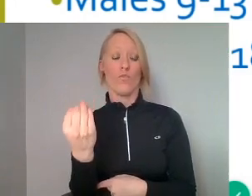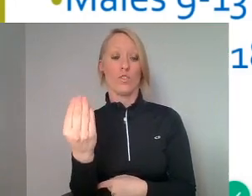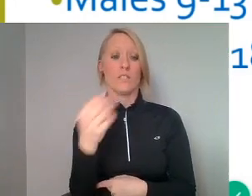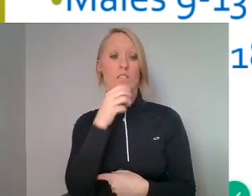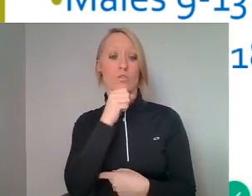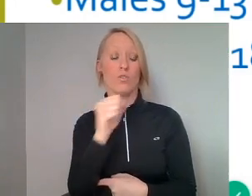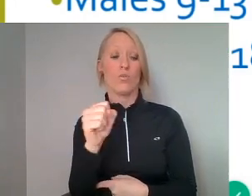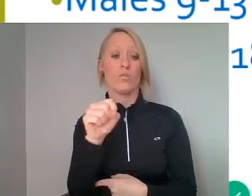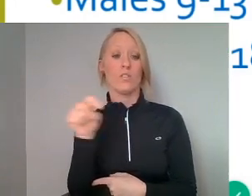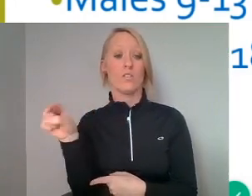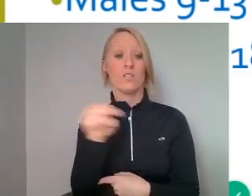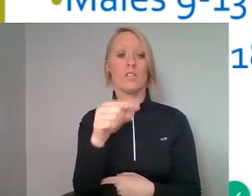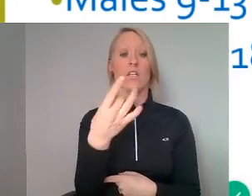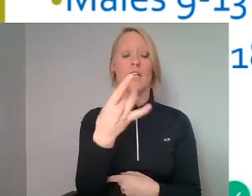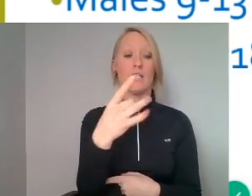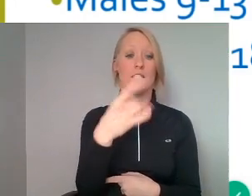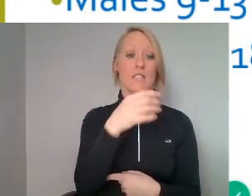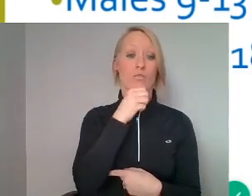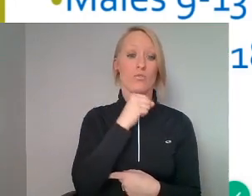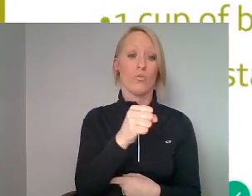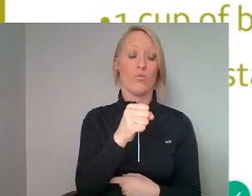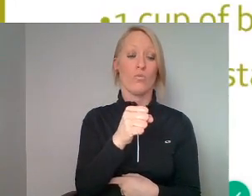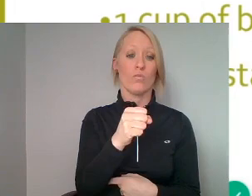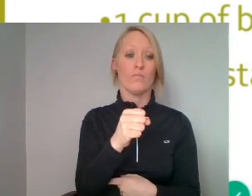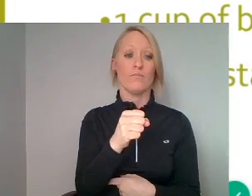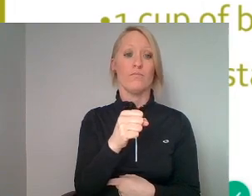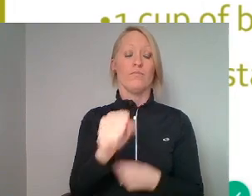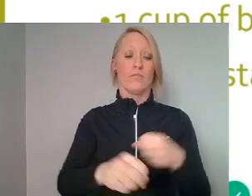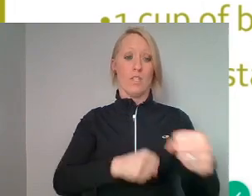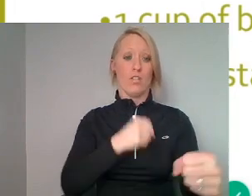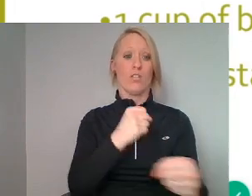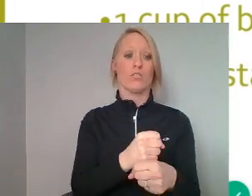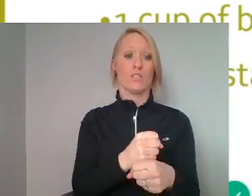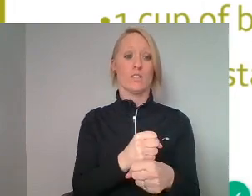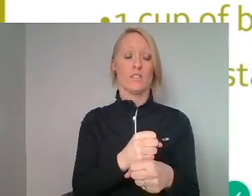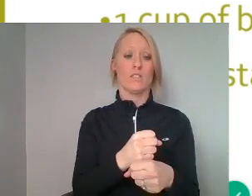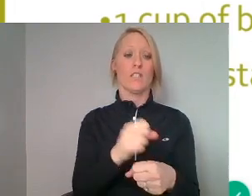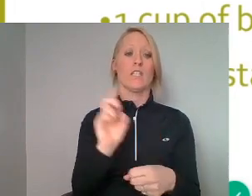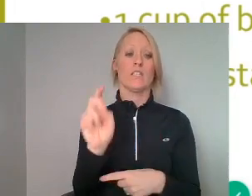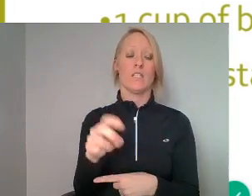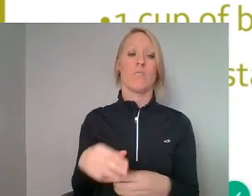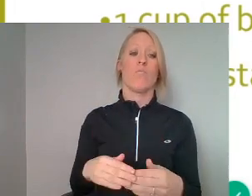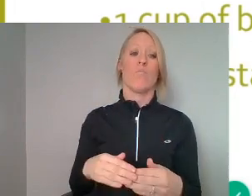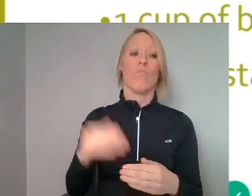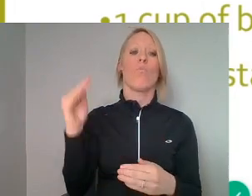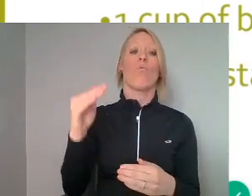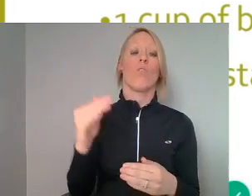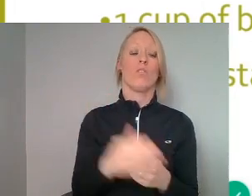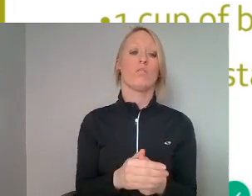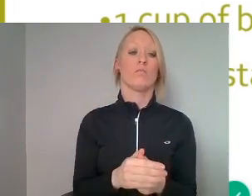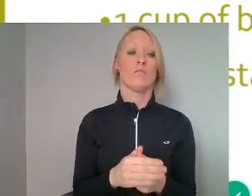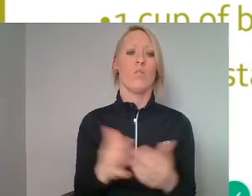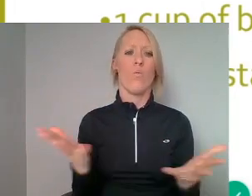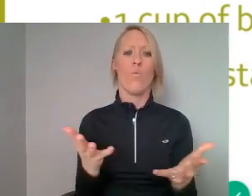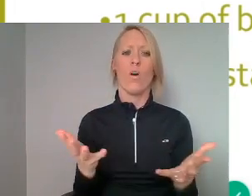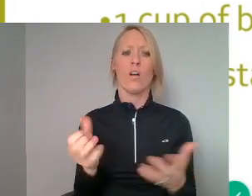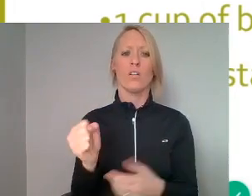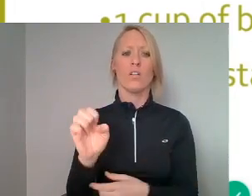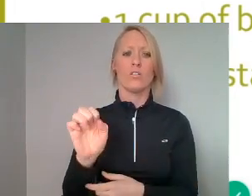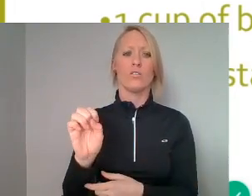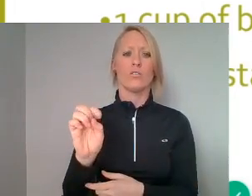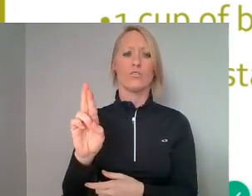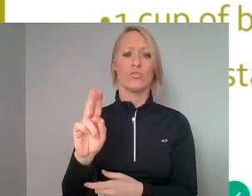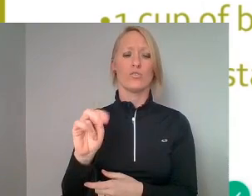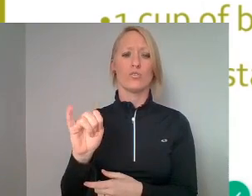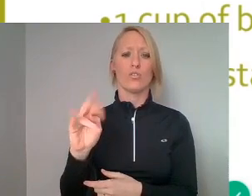down what applies to you. Okay, moving on. So what is a serving? If I say that you need 2 cups, well, what does that actually